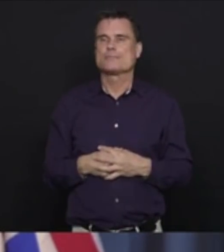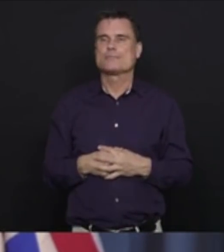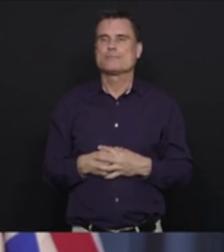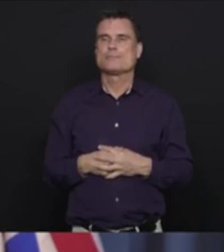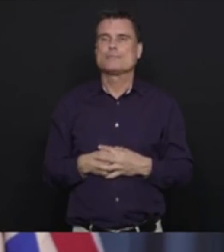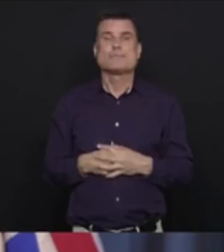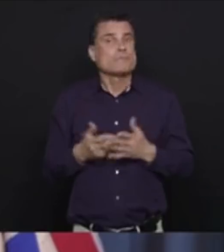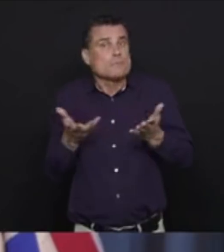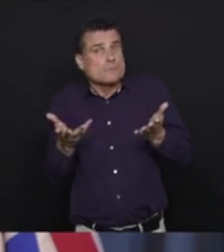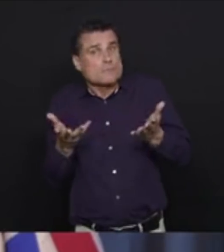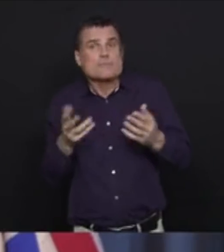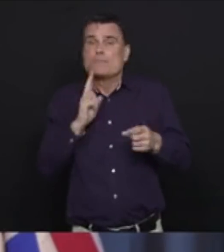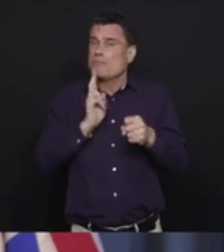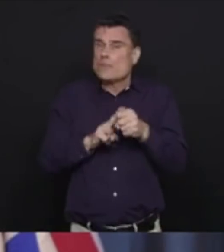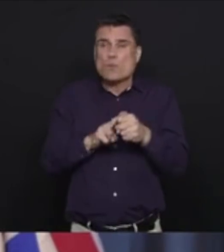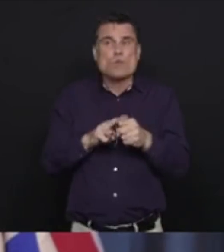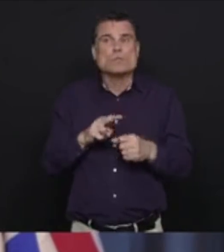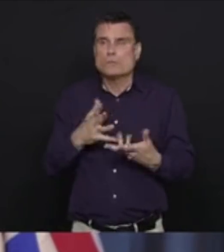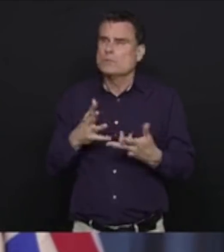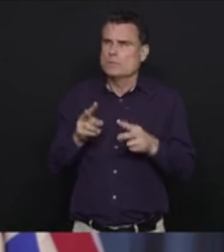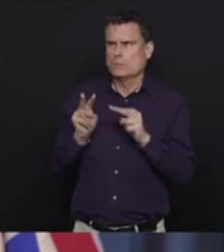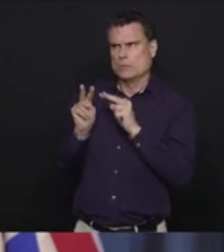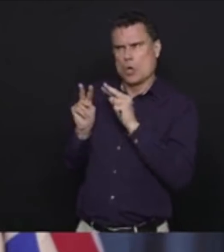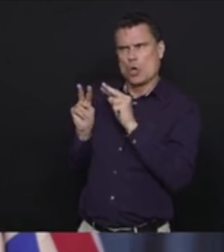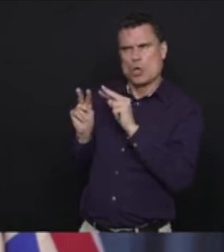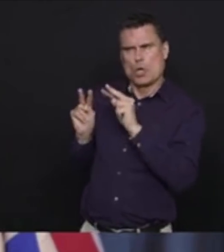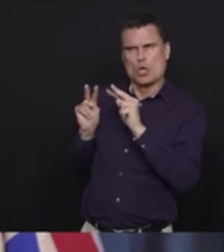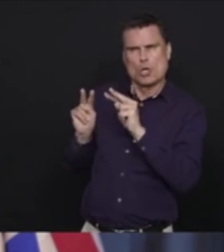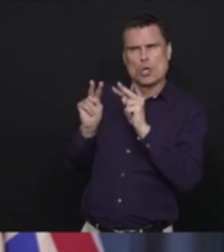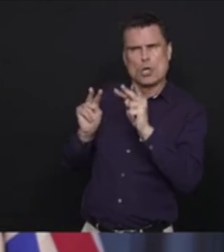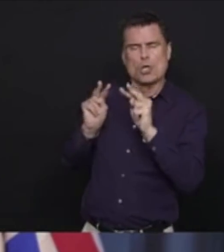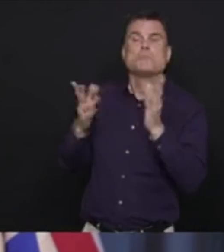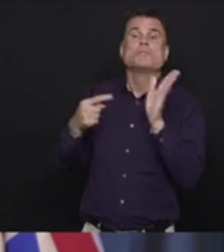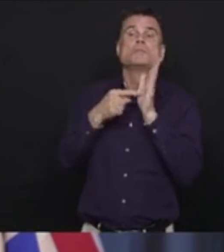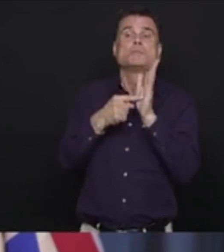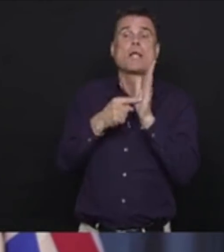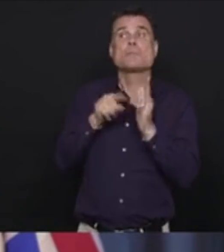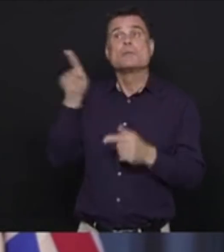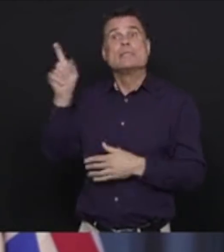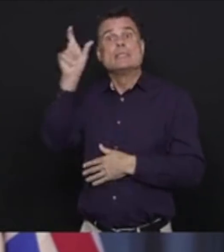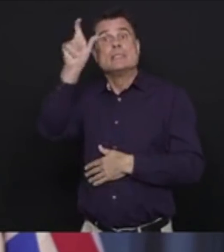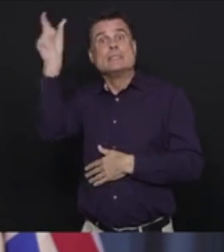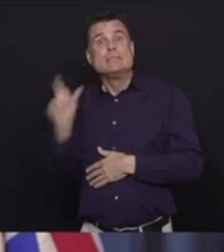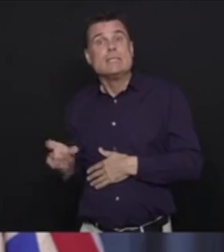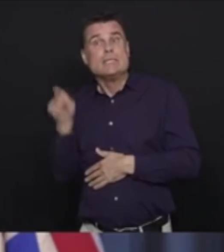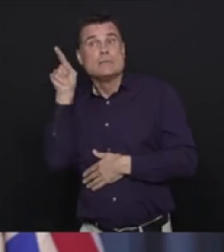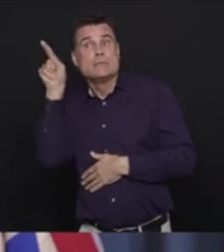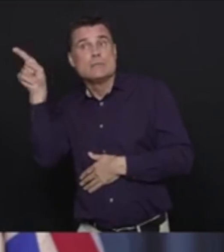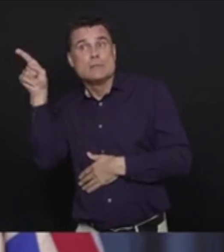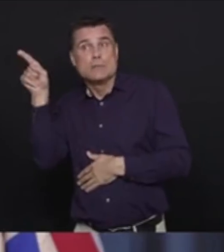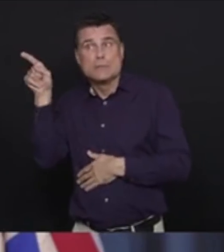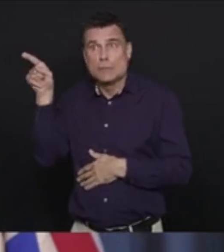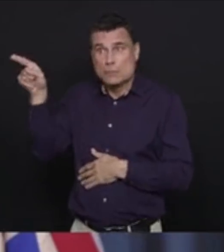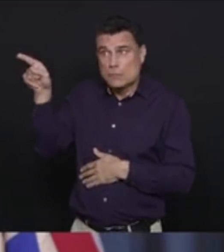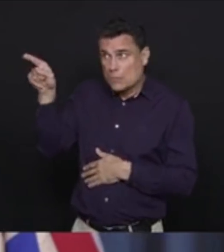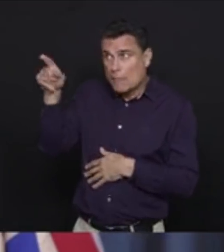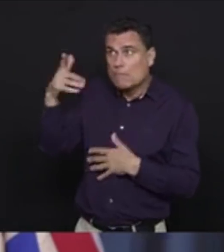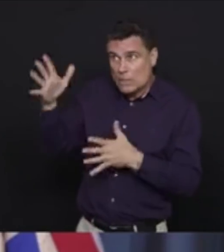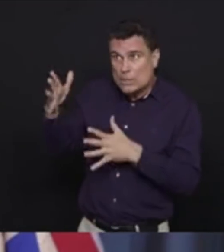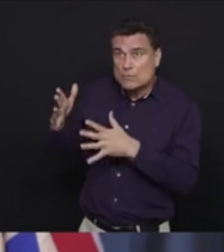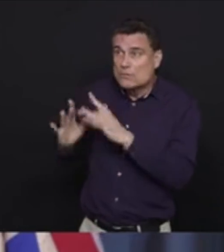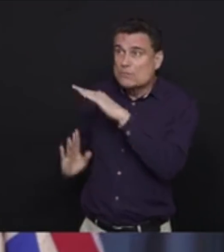to see if they're in that place. But it is very challenging to know when the peak is. And the models that we